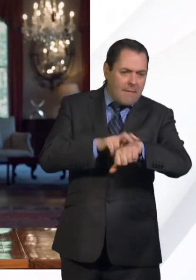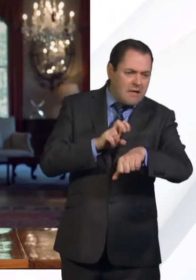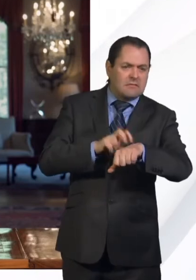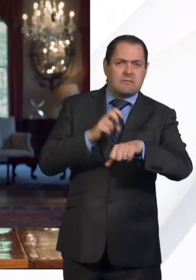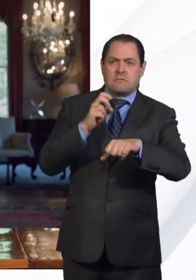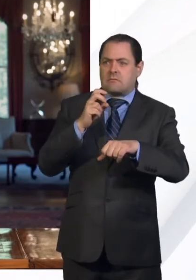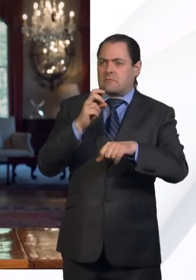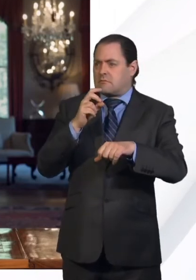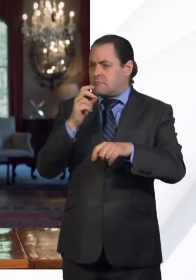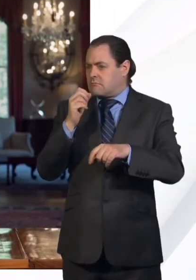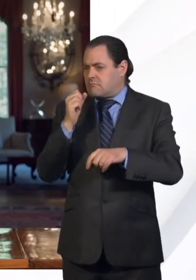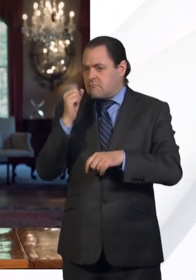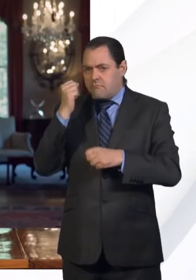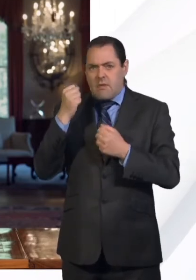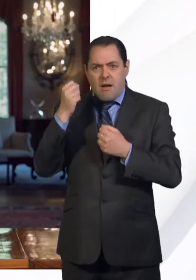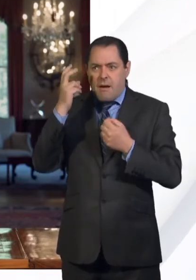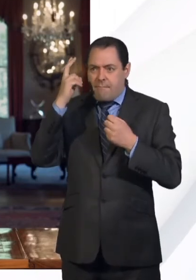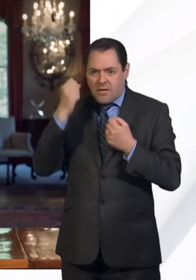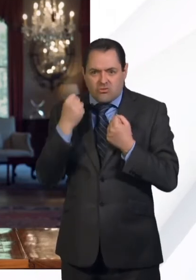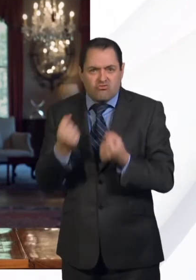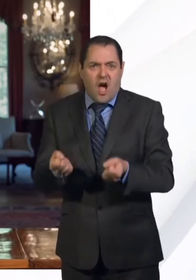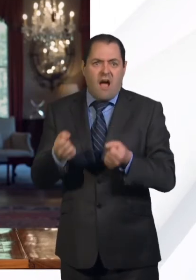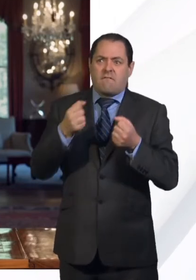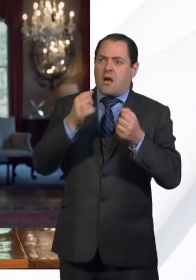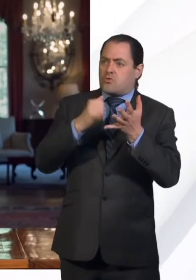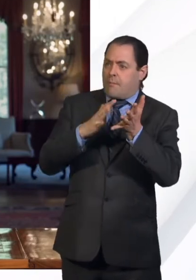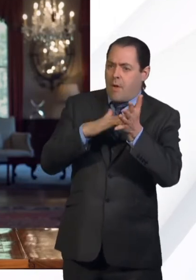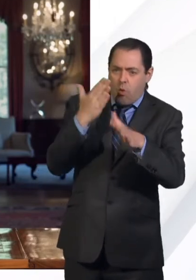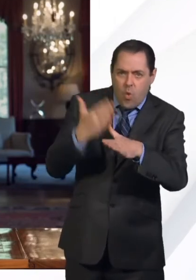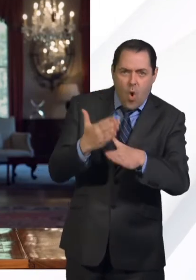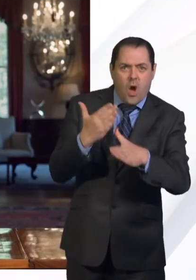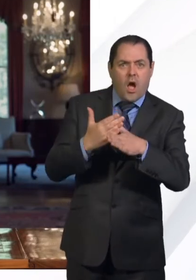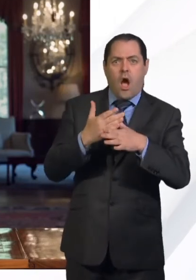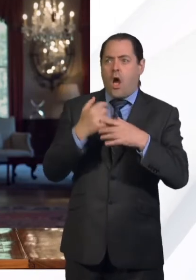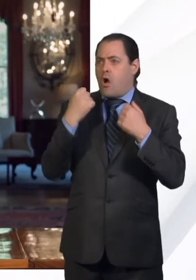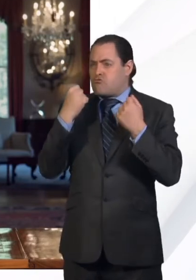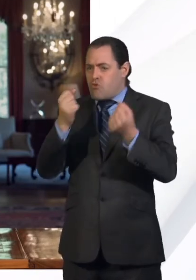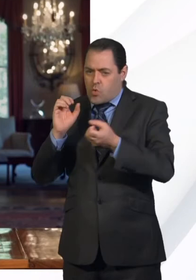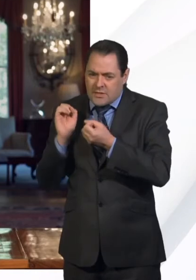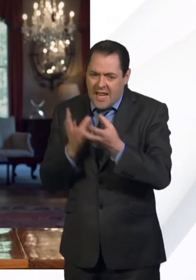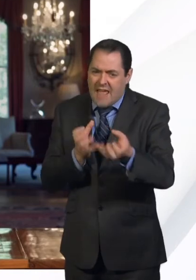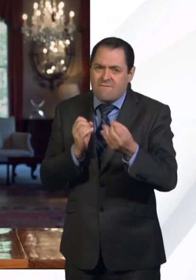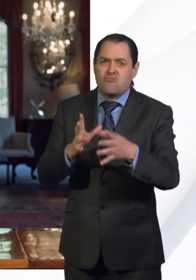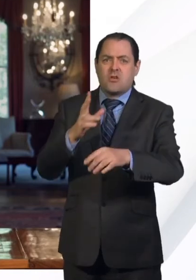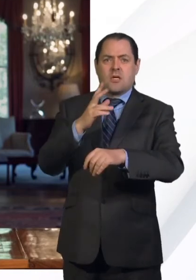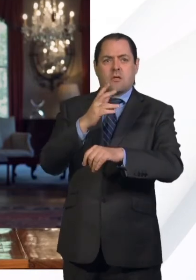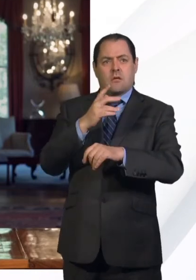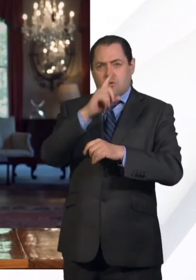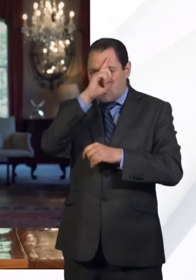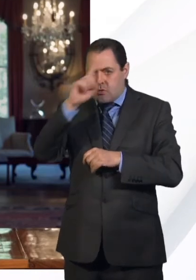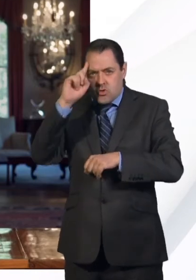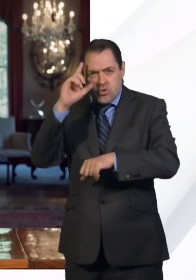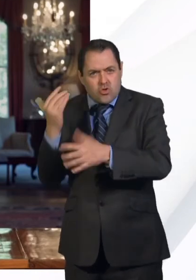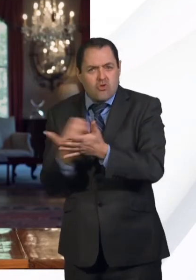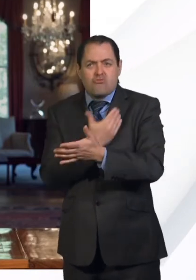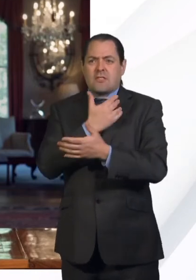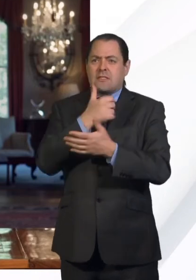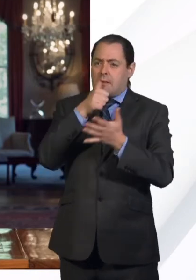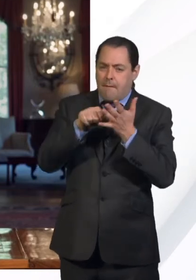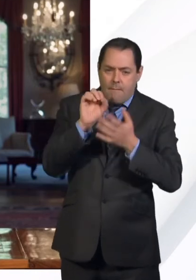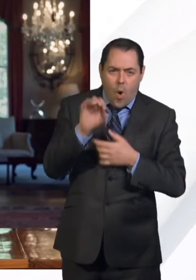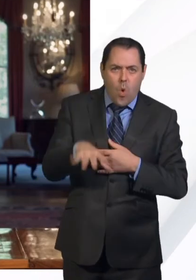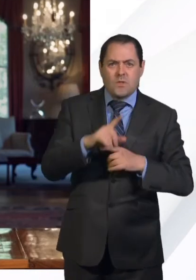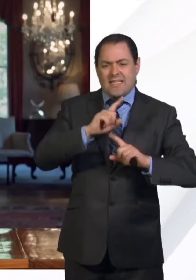drivers, pharmacists, supermarket workers, road hauliers, bin collectors, cleaners, security guards, postal workers, our